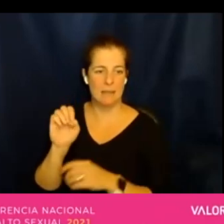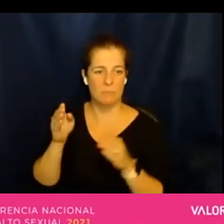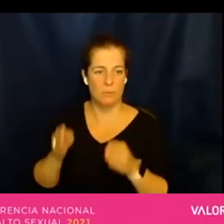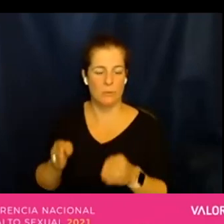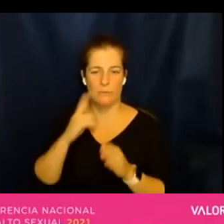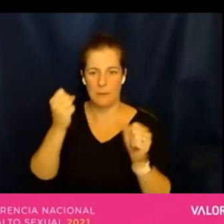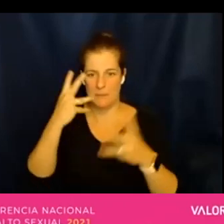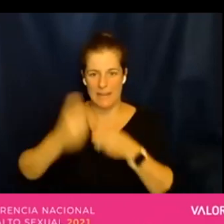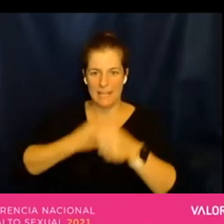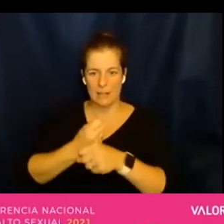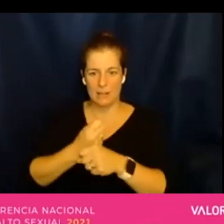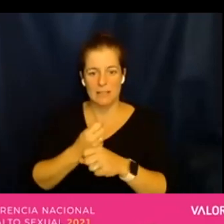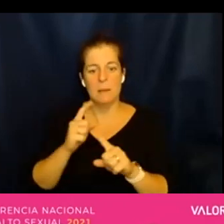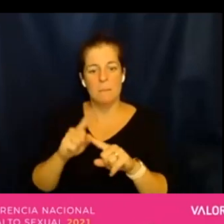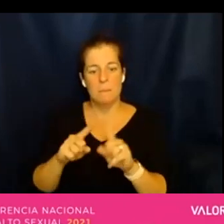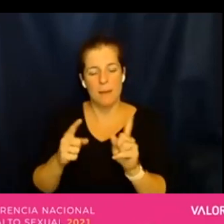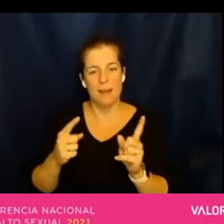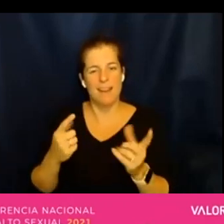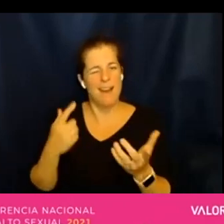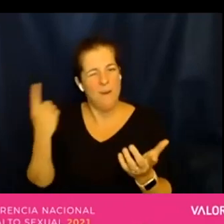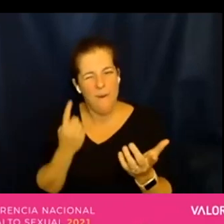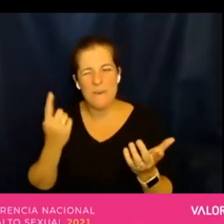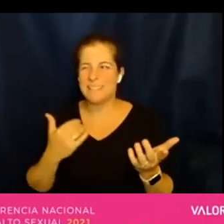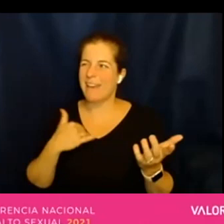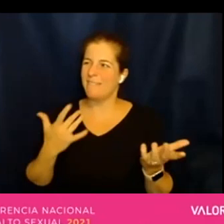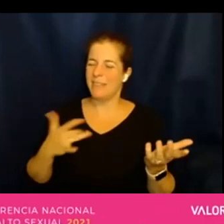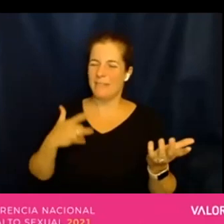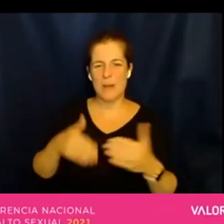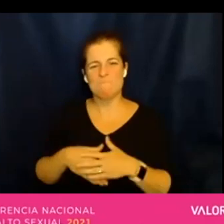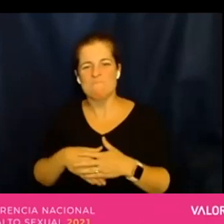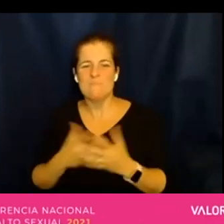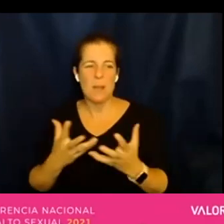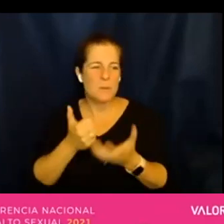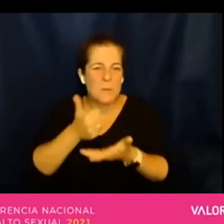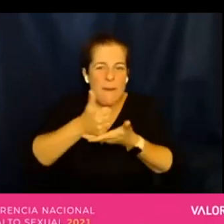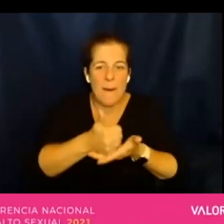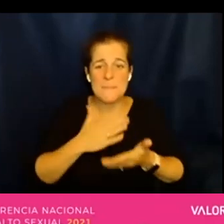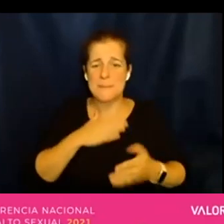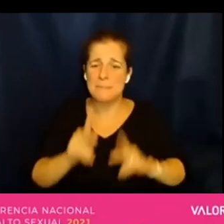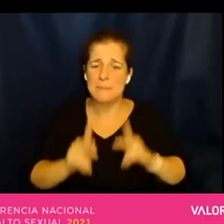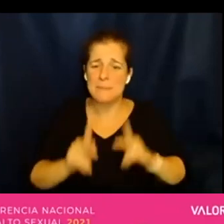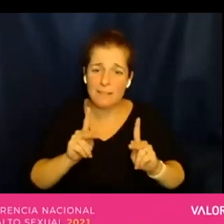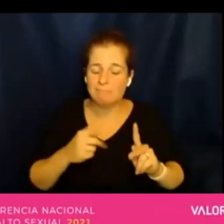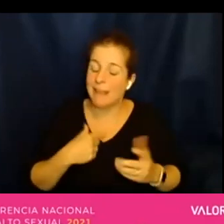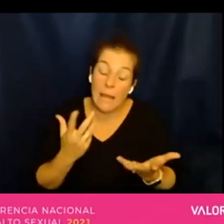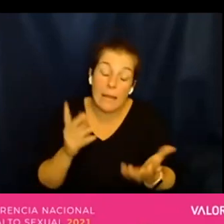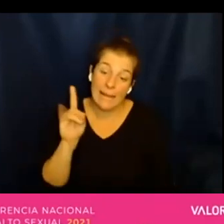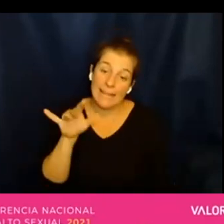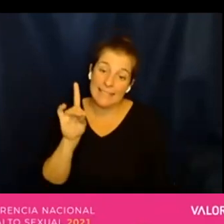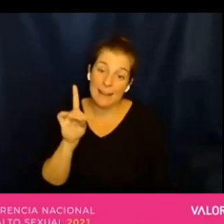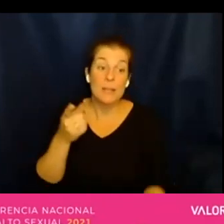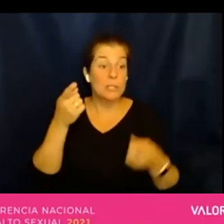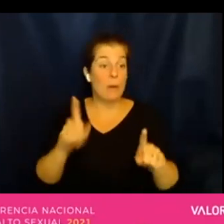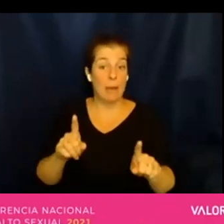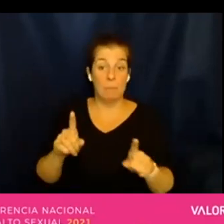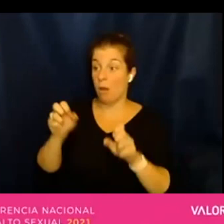always in me that love for helping my brethren. And I always did. So when the opportunity came